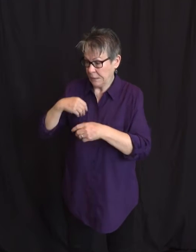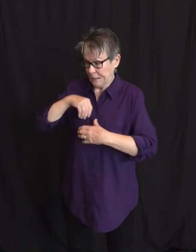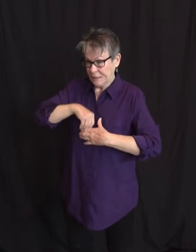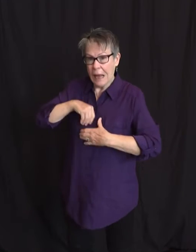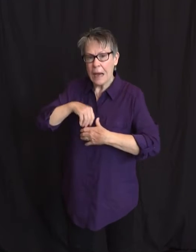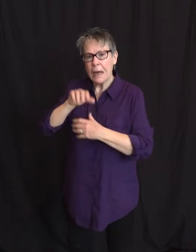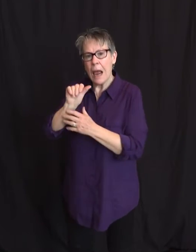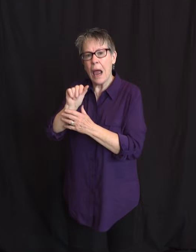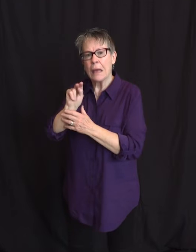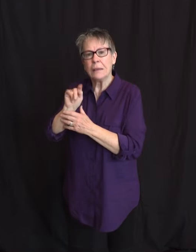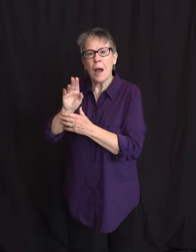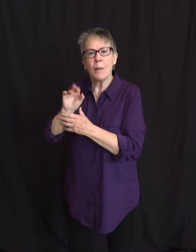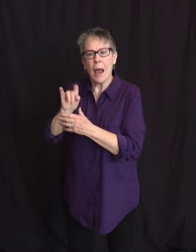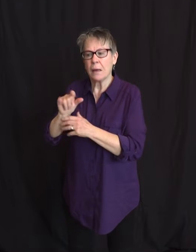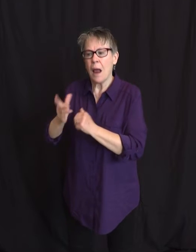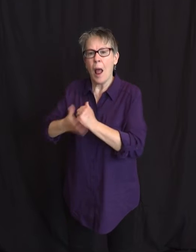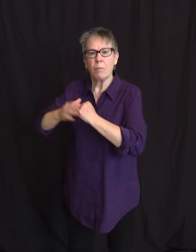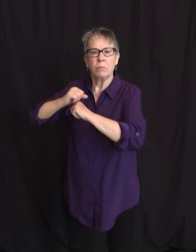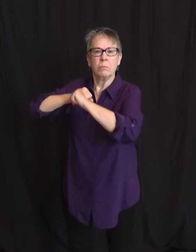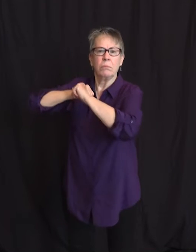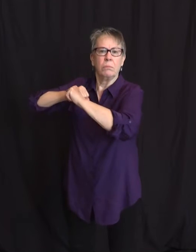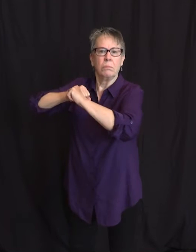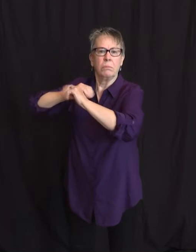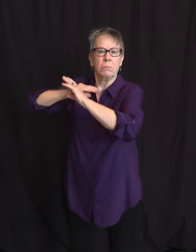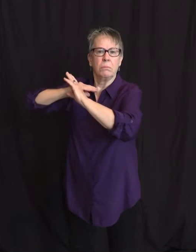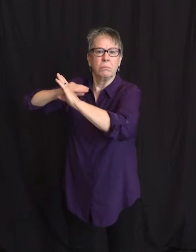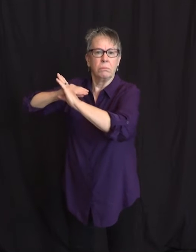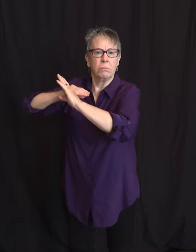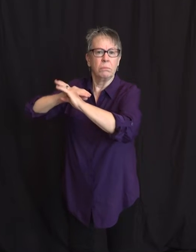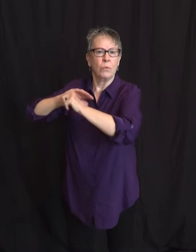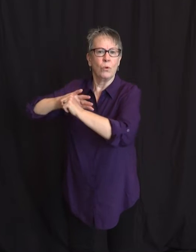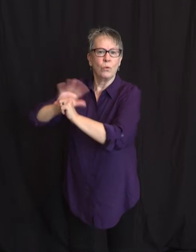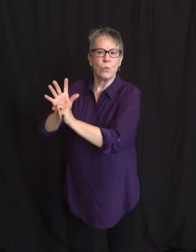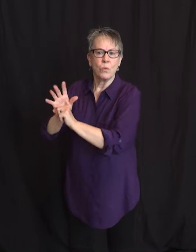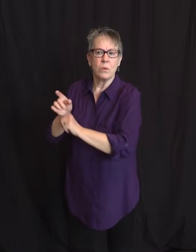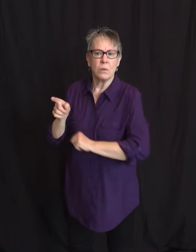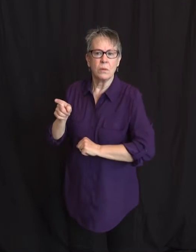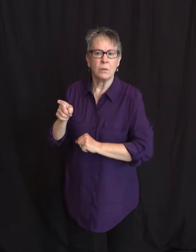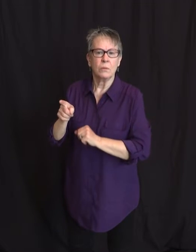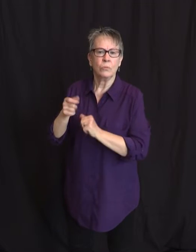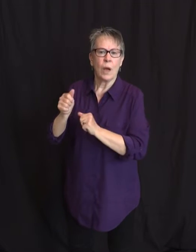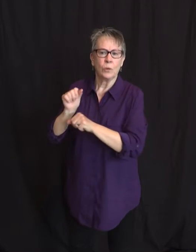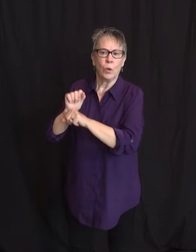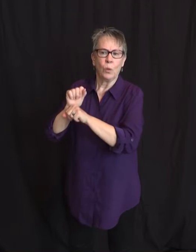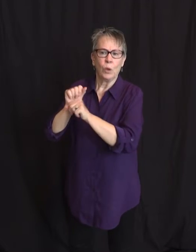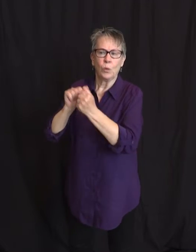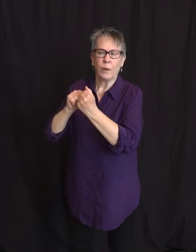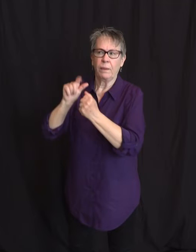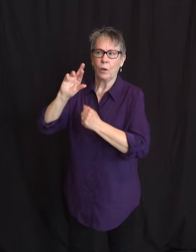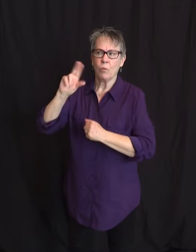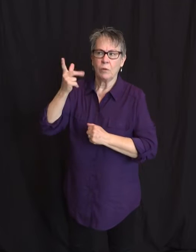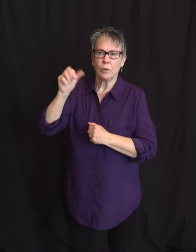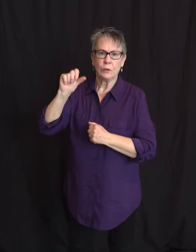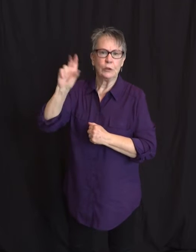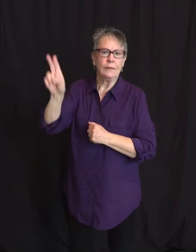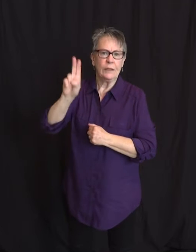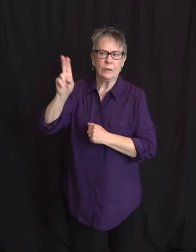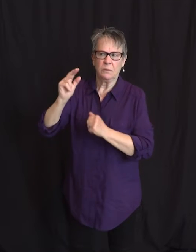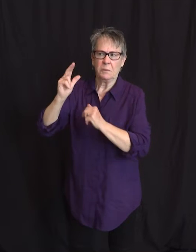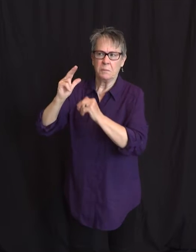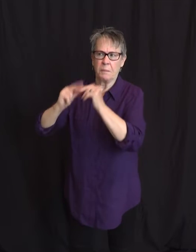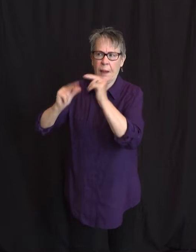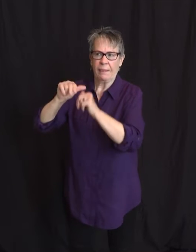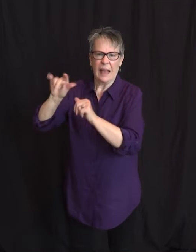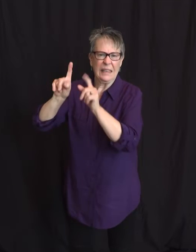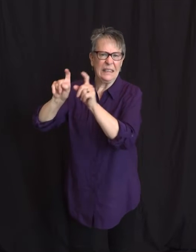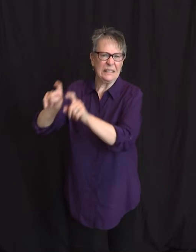testing to get a sense about what's been happening in broader swaths of New Jersey as well. So while our picture will never be completely